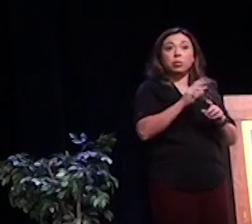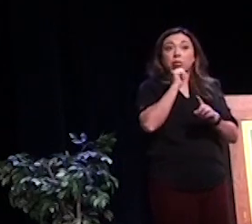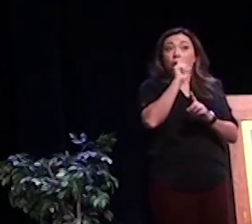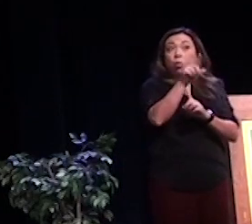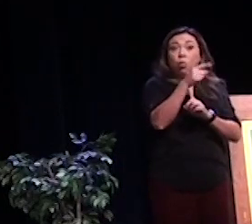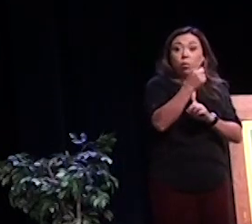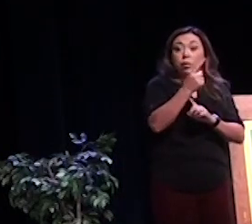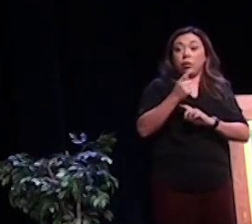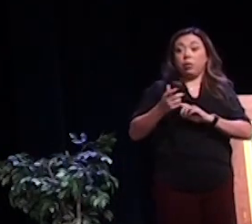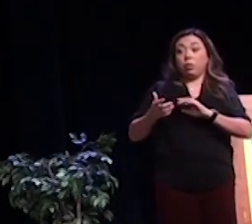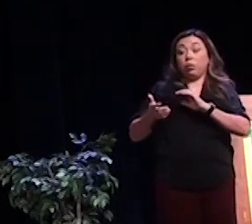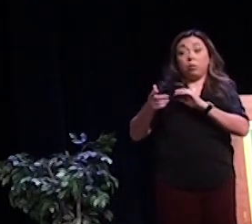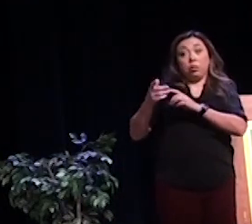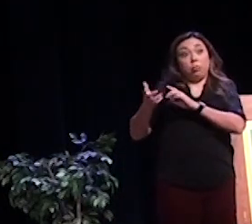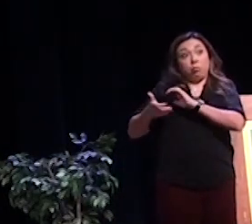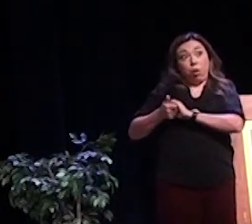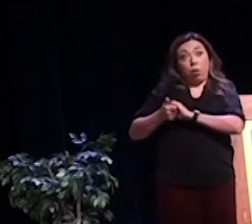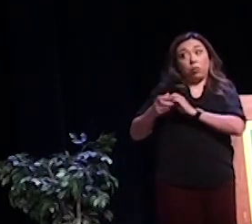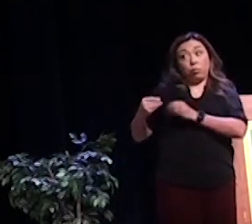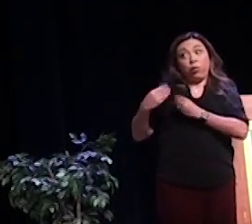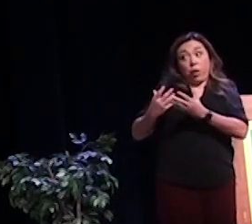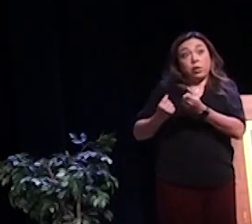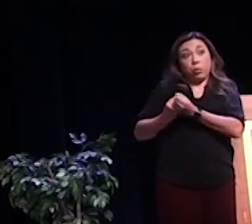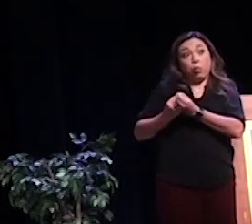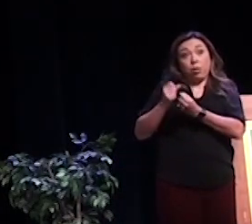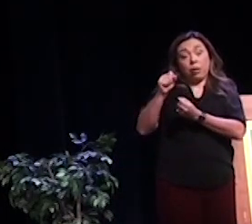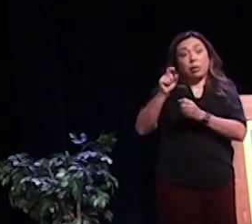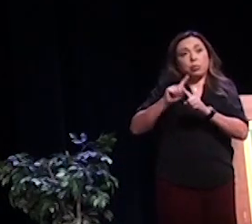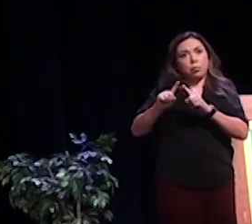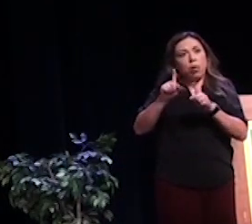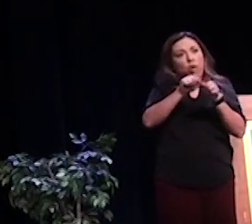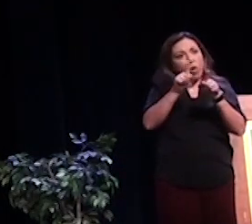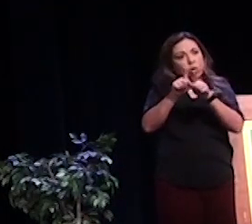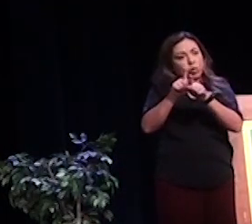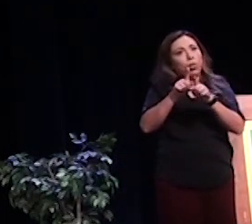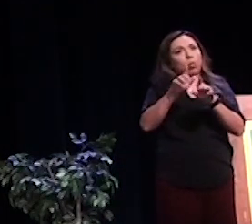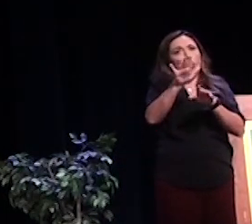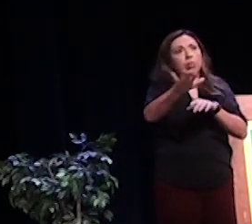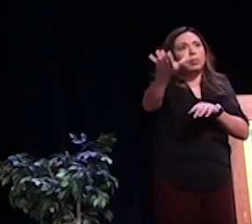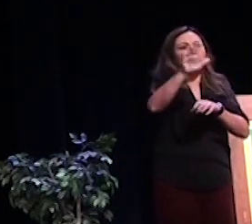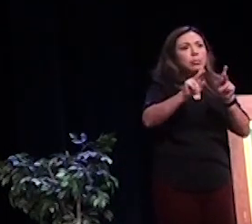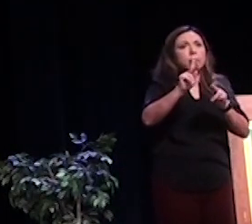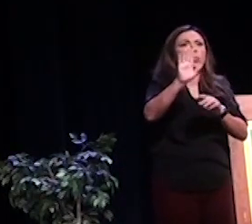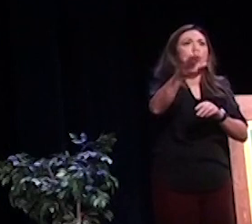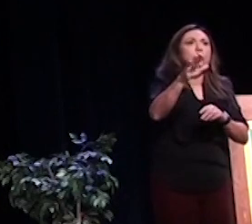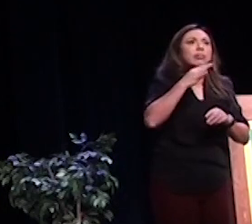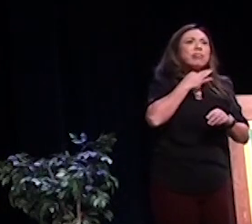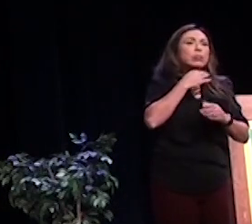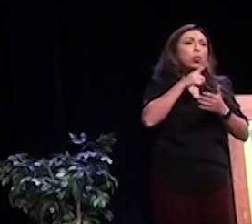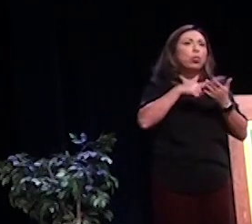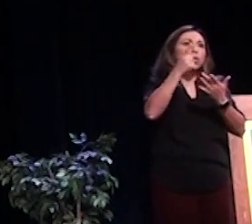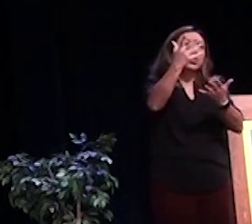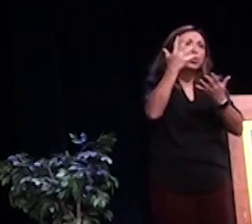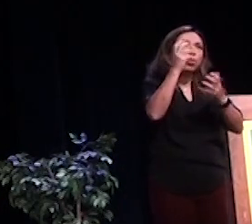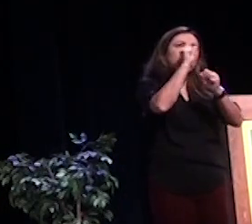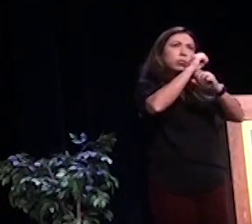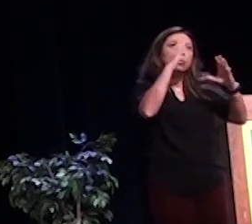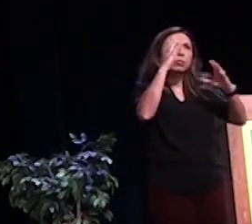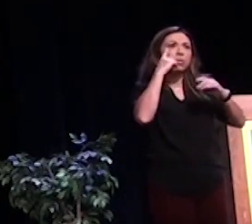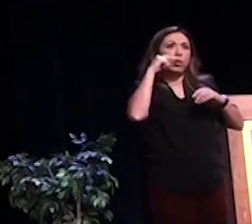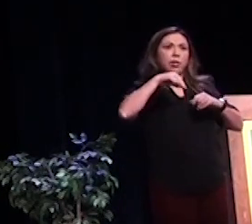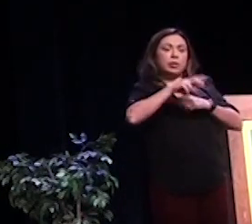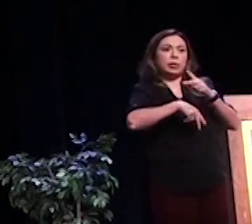providing formal supports, but also the neighborhood. What do you want to see in this type of work? And I think